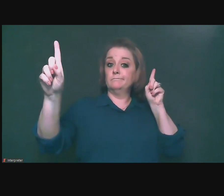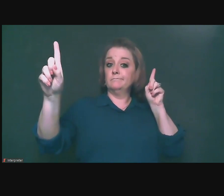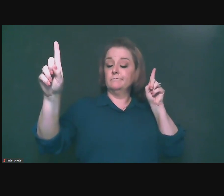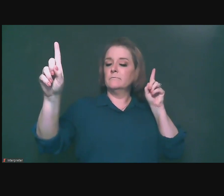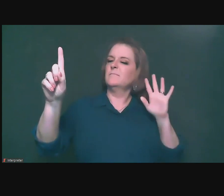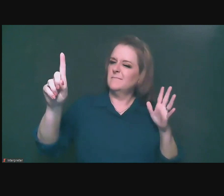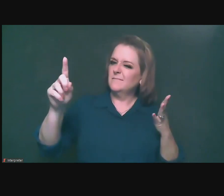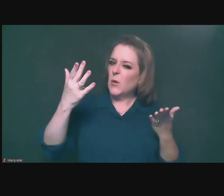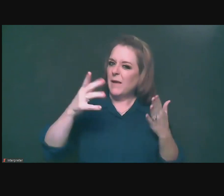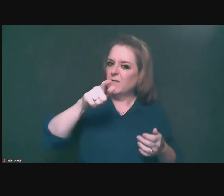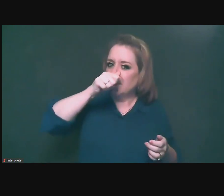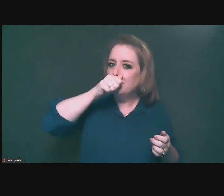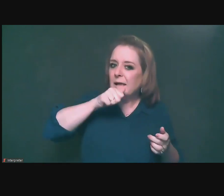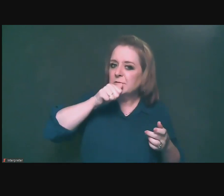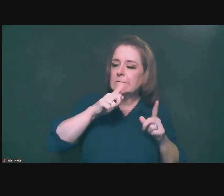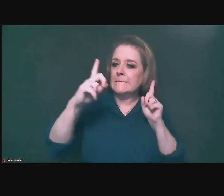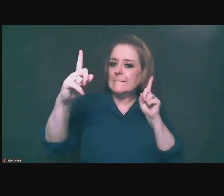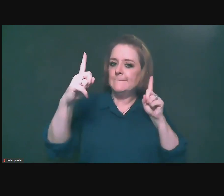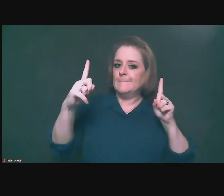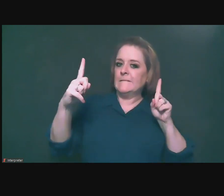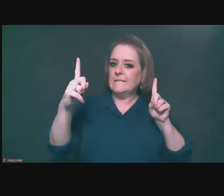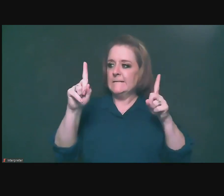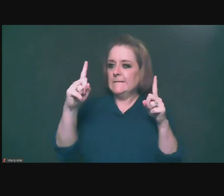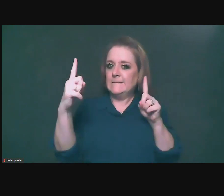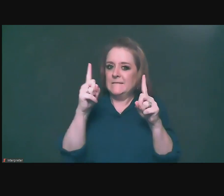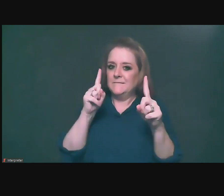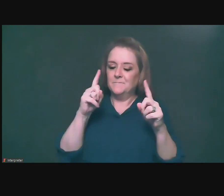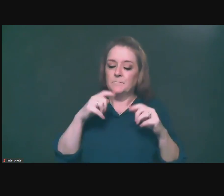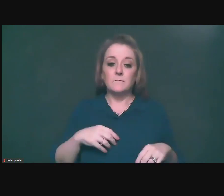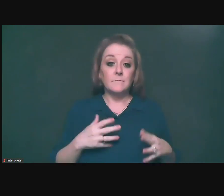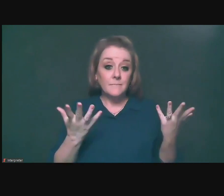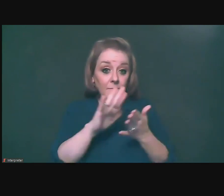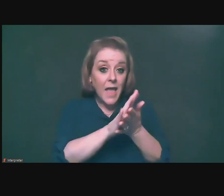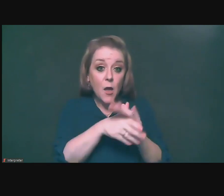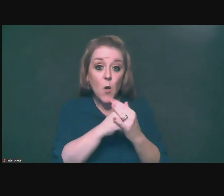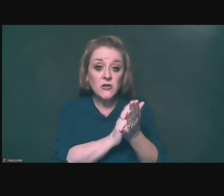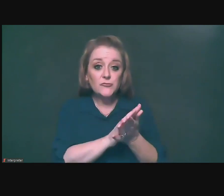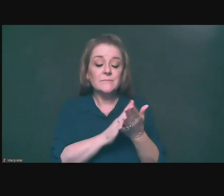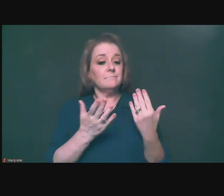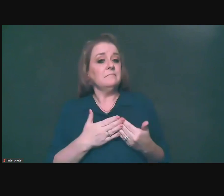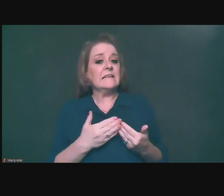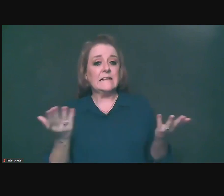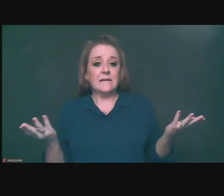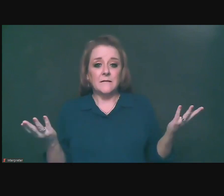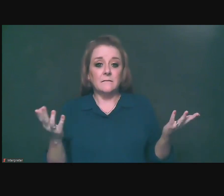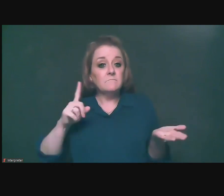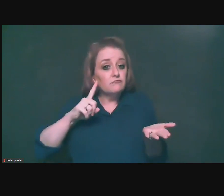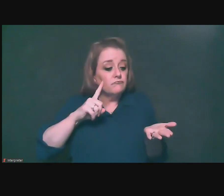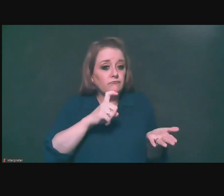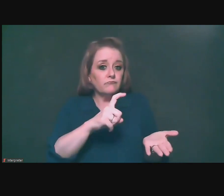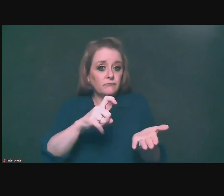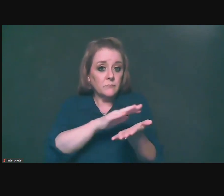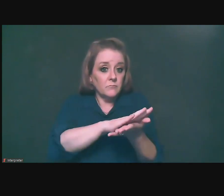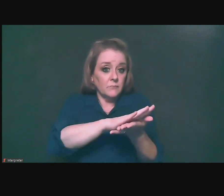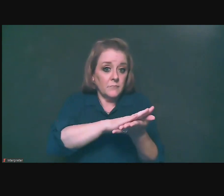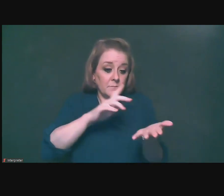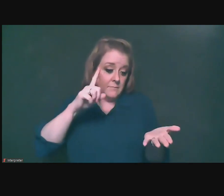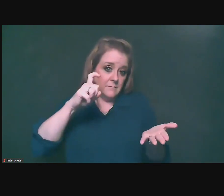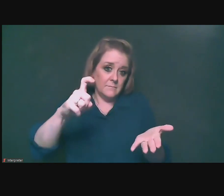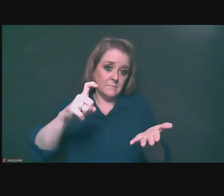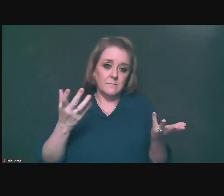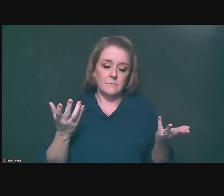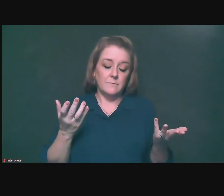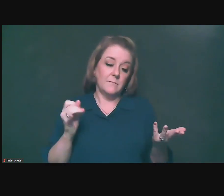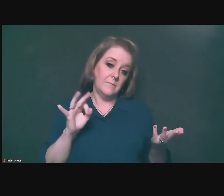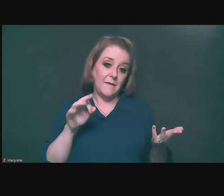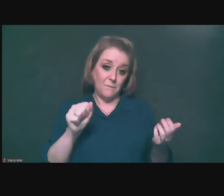some patience. Hand washing is easy. Sanitizer whenever and wherever it's available.